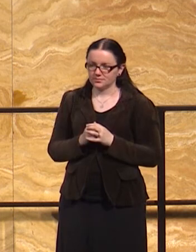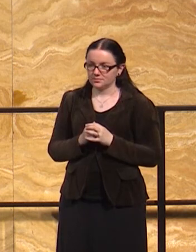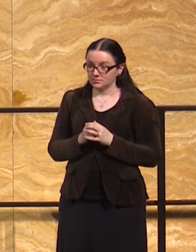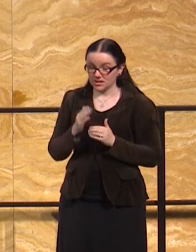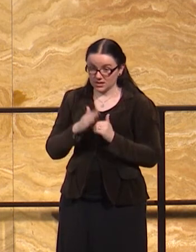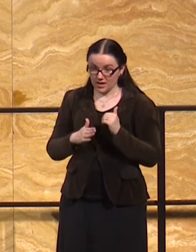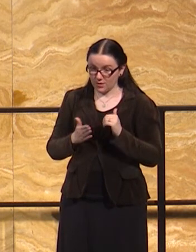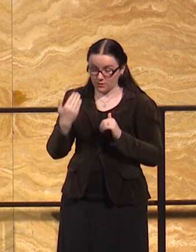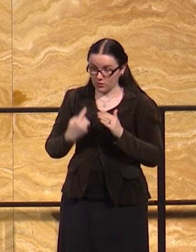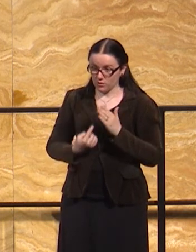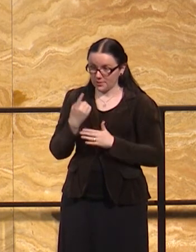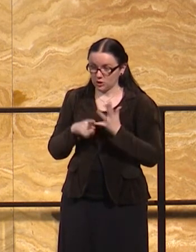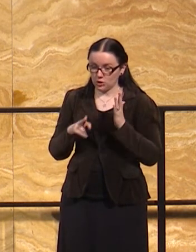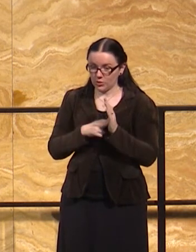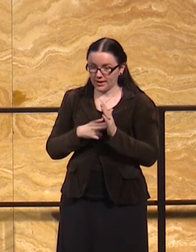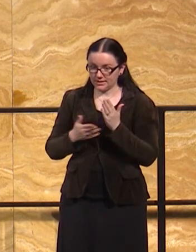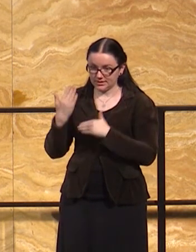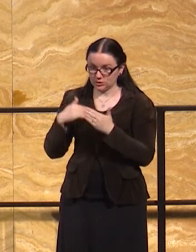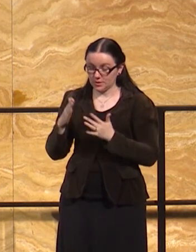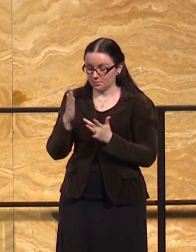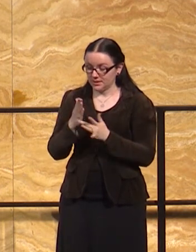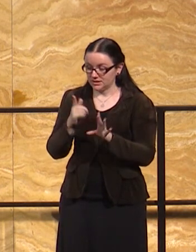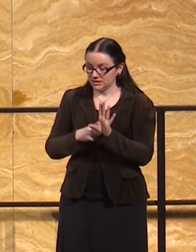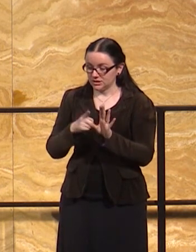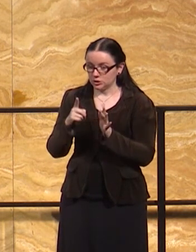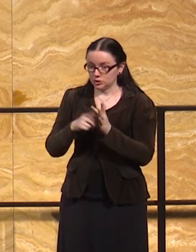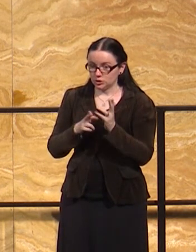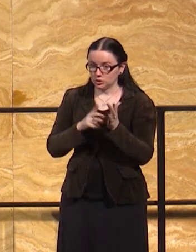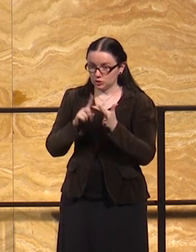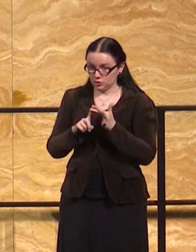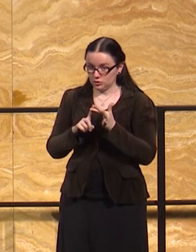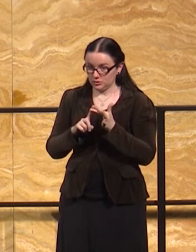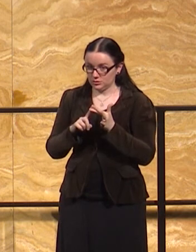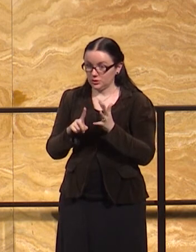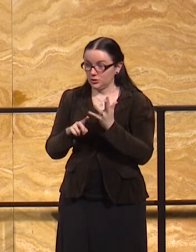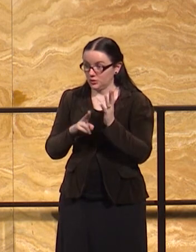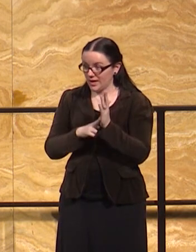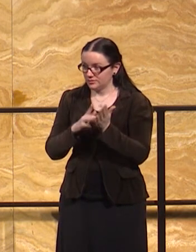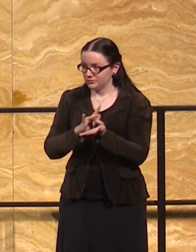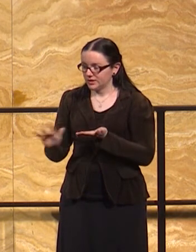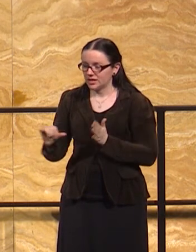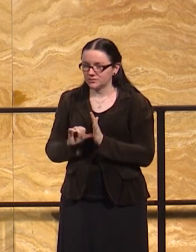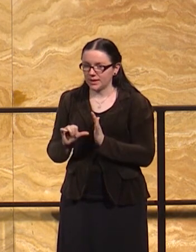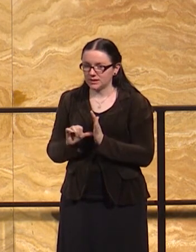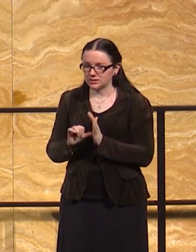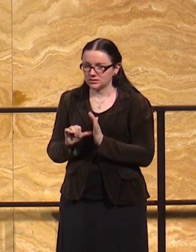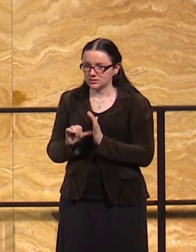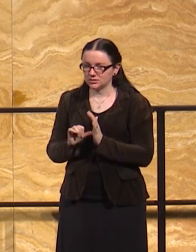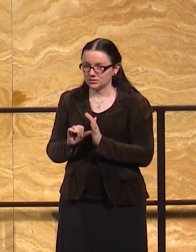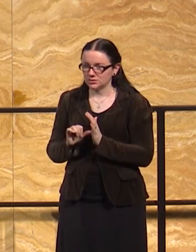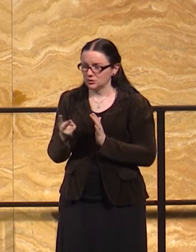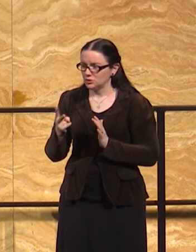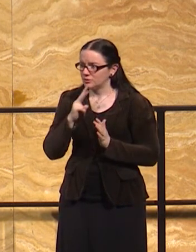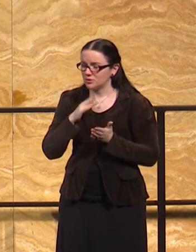history, by mid-year, June, the UN had run out of money for its core cost,